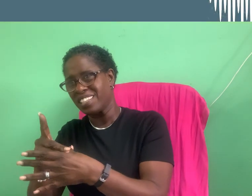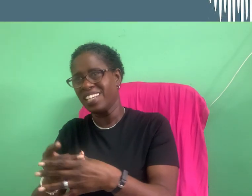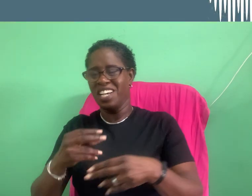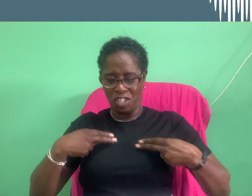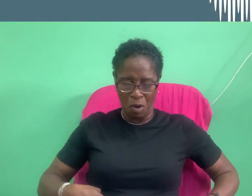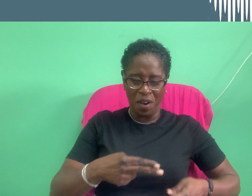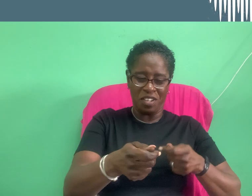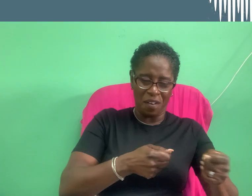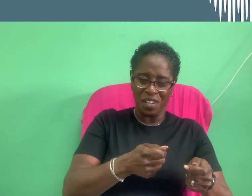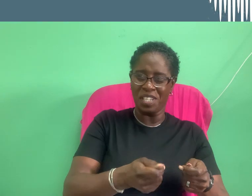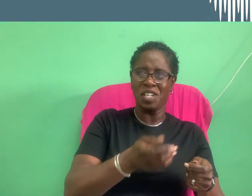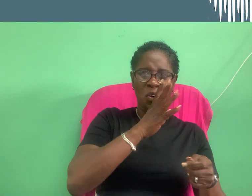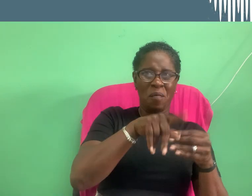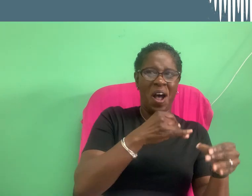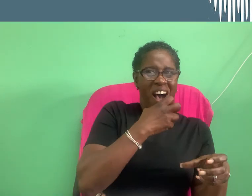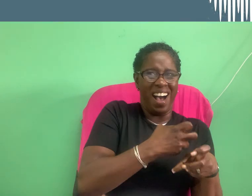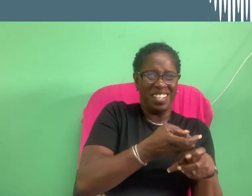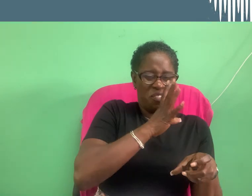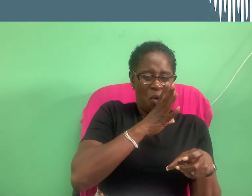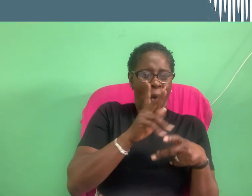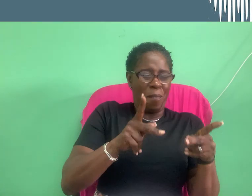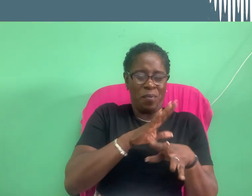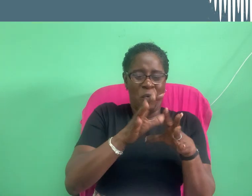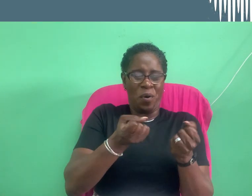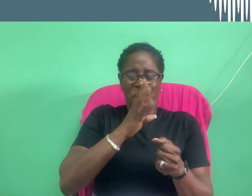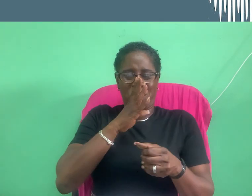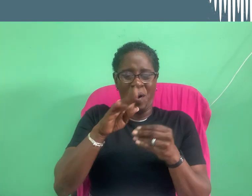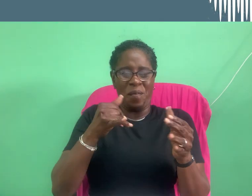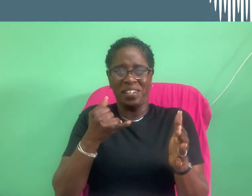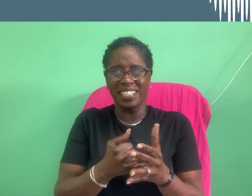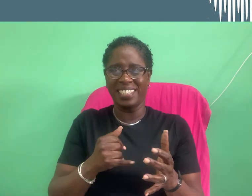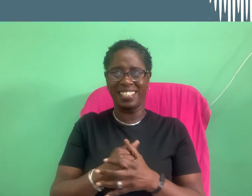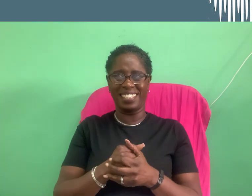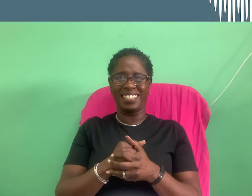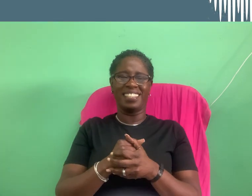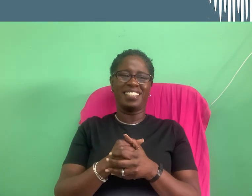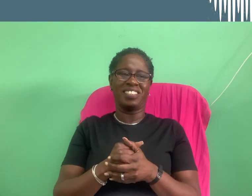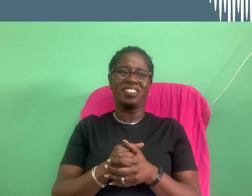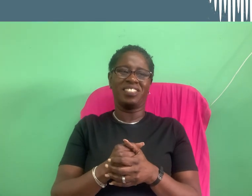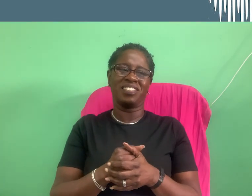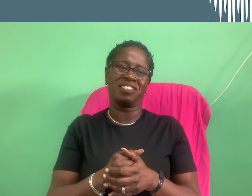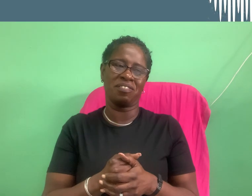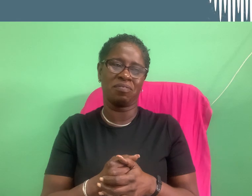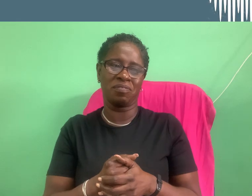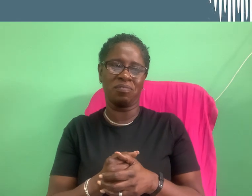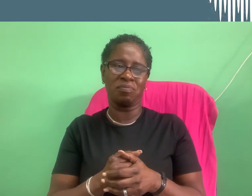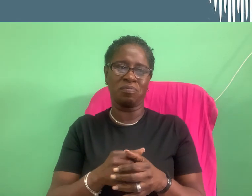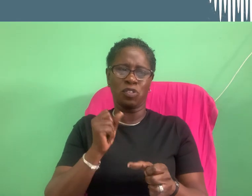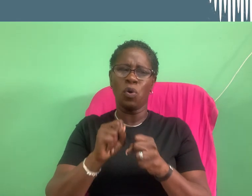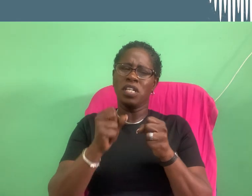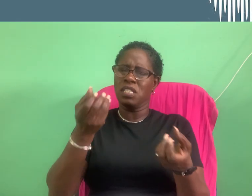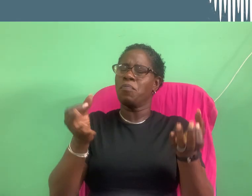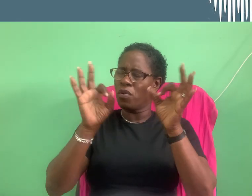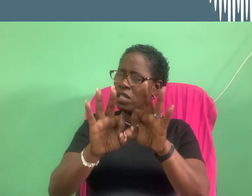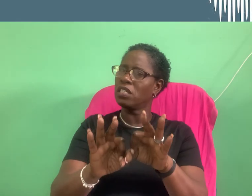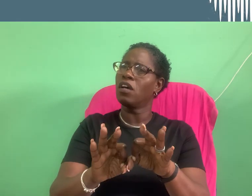this conversation for friends in the disability community or the disability serving community and friends in the anti-trafficking community to talk to